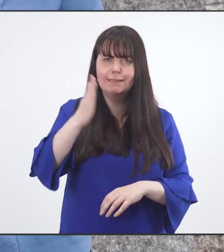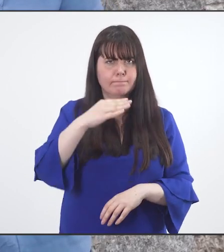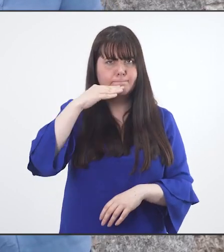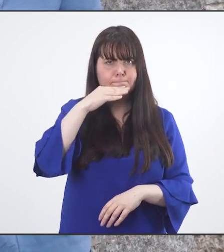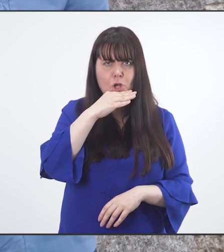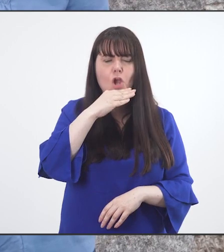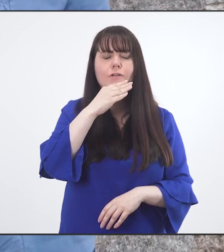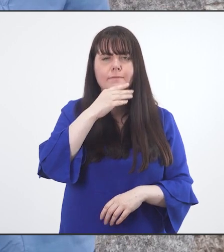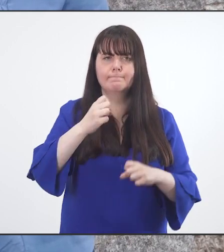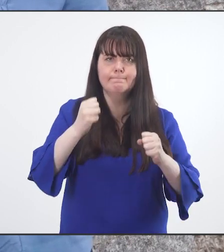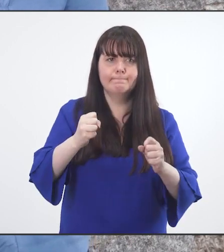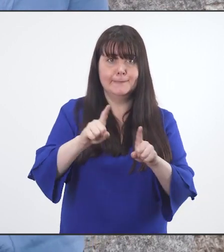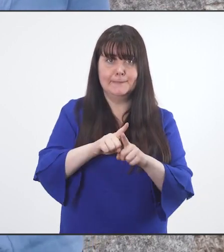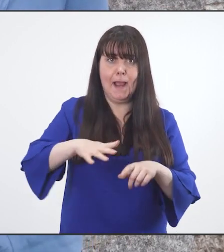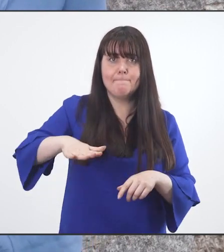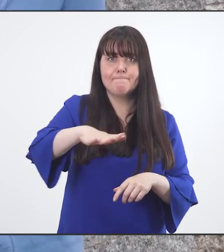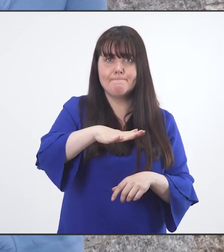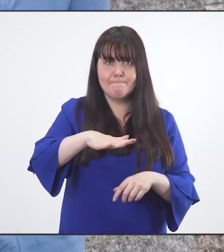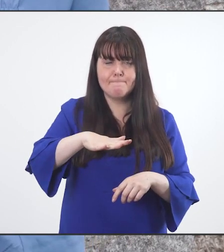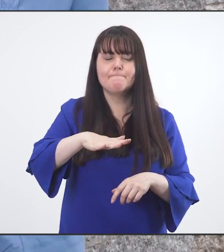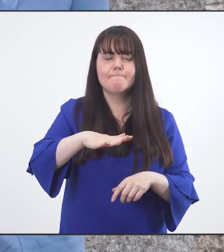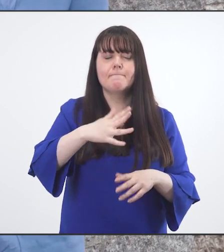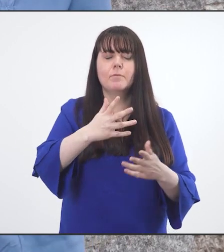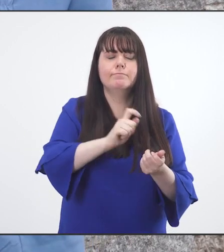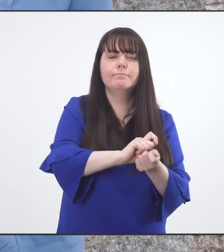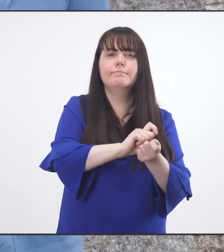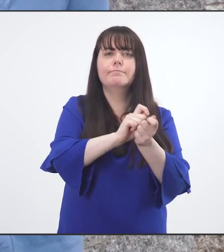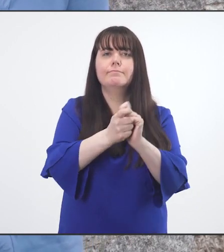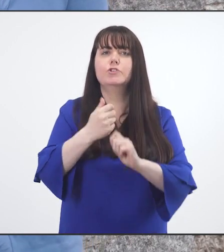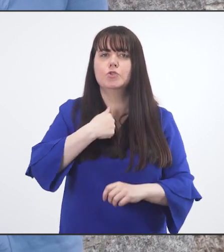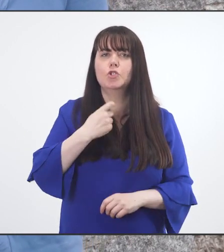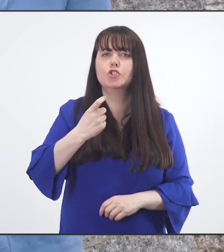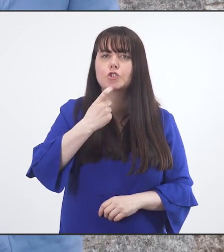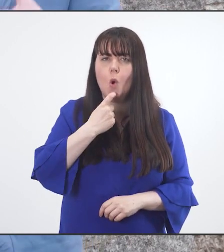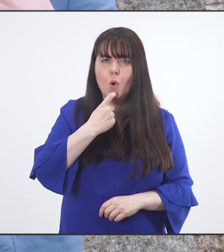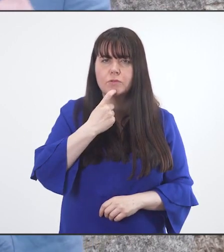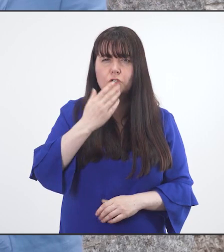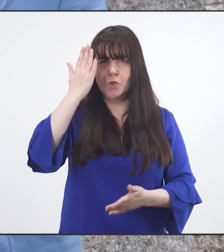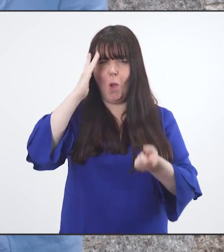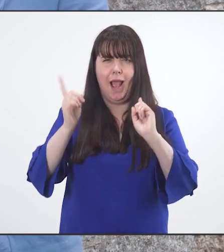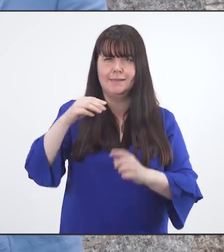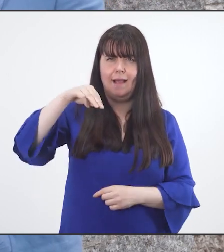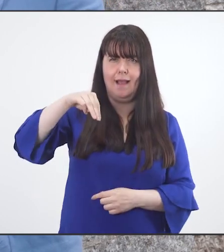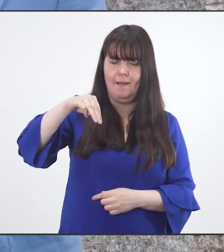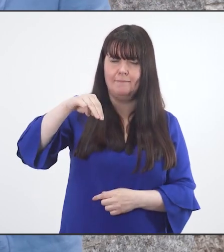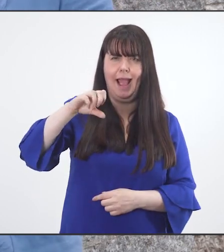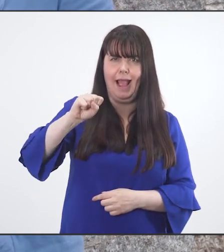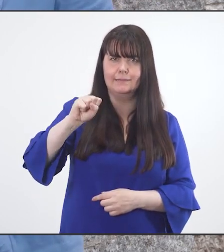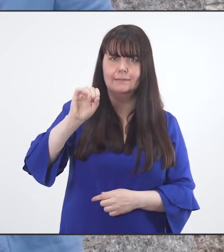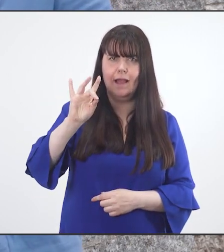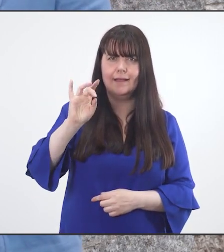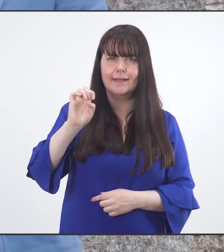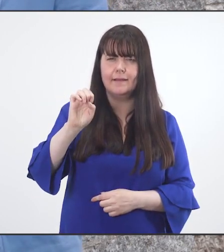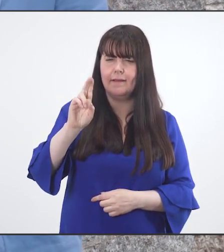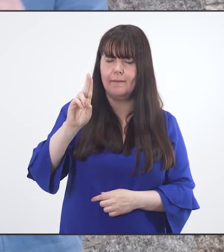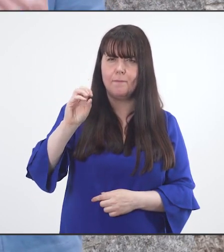for purpose, there would have been a desire, because it was a relic of the early saint, to keep the form, and so it was translated into stone. It became